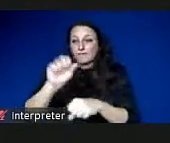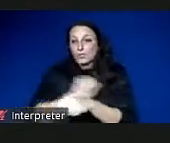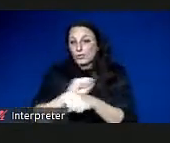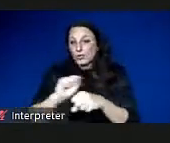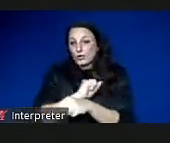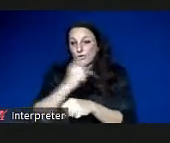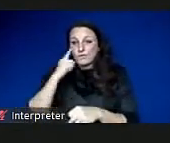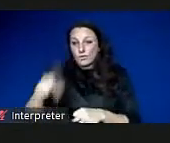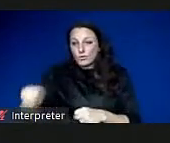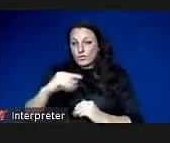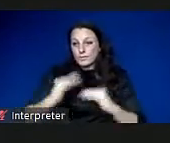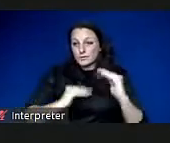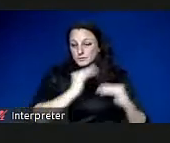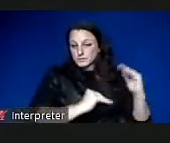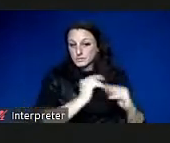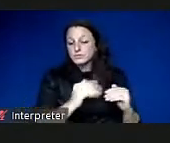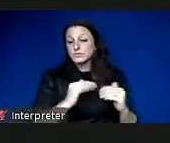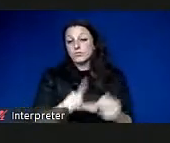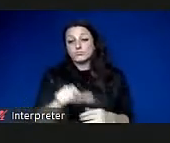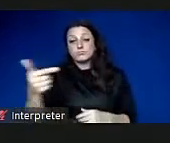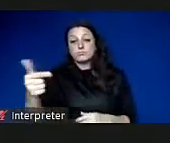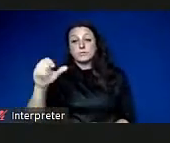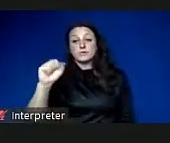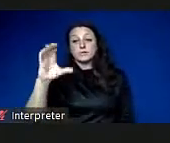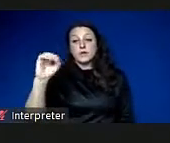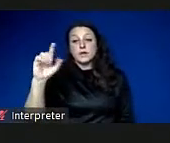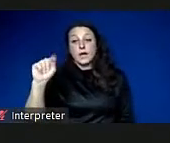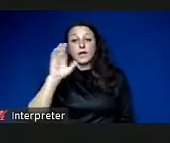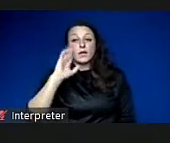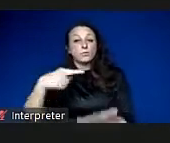back to Scott to talk about testing.